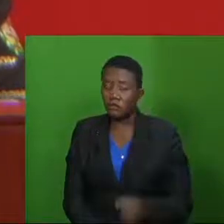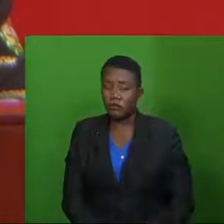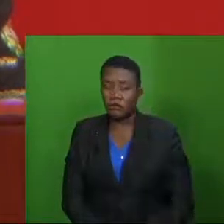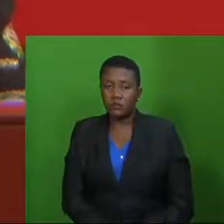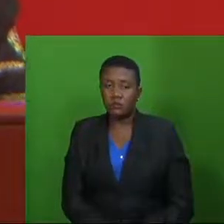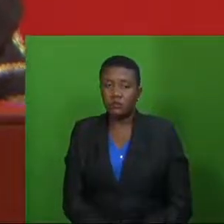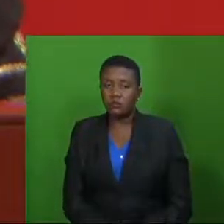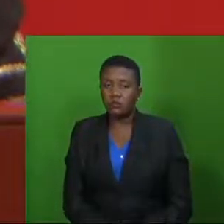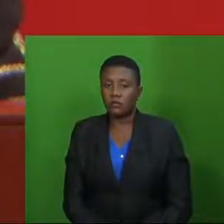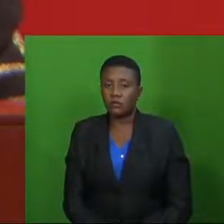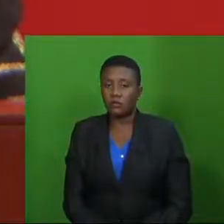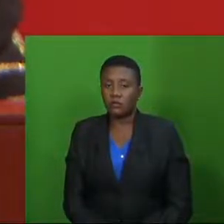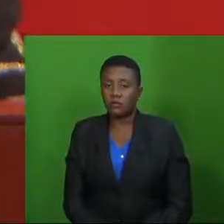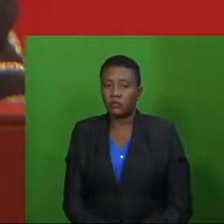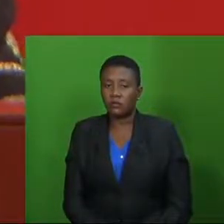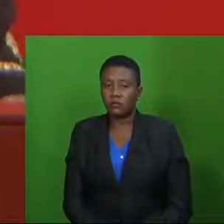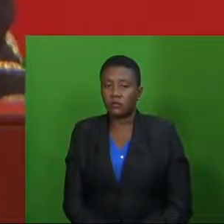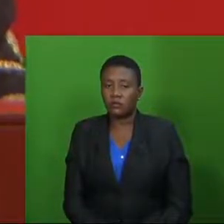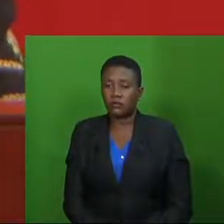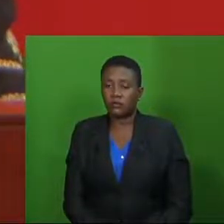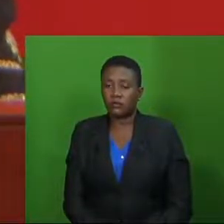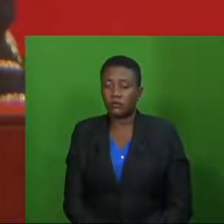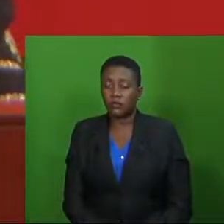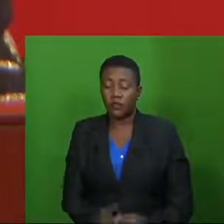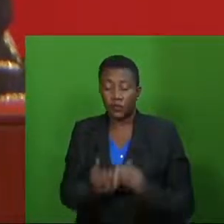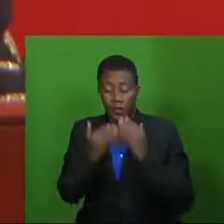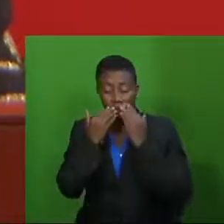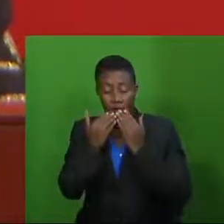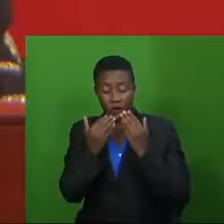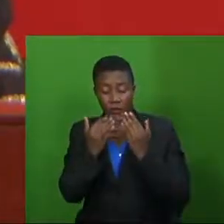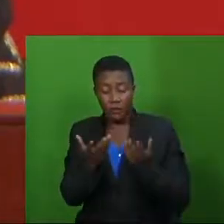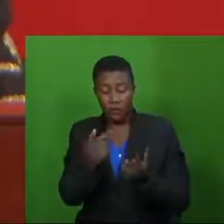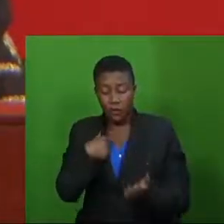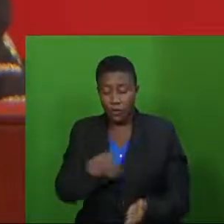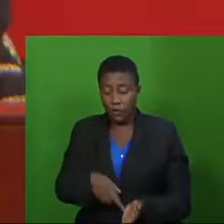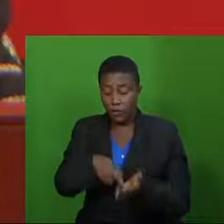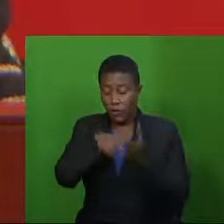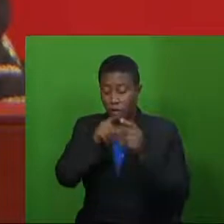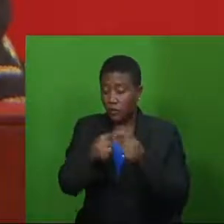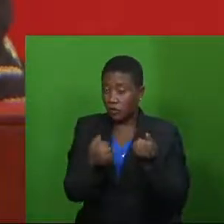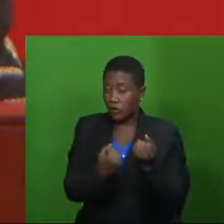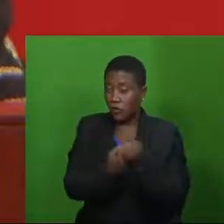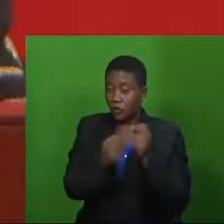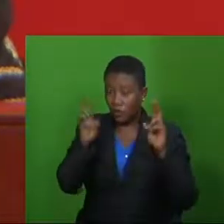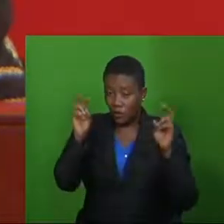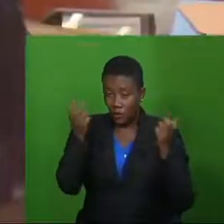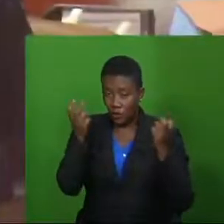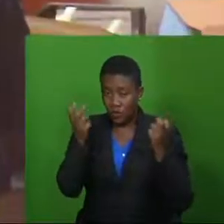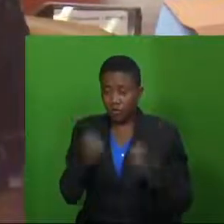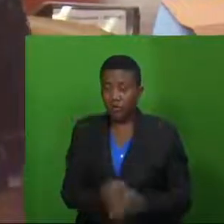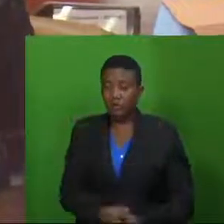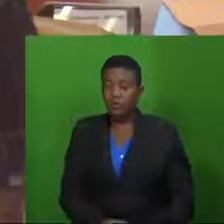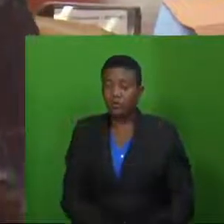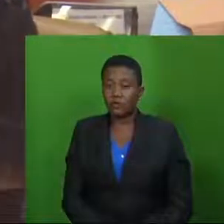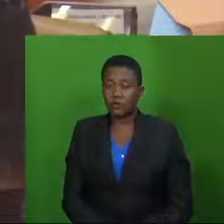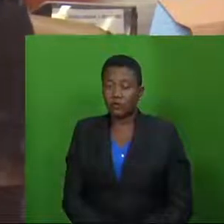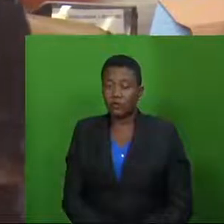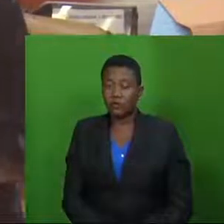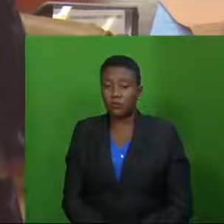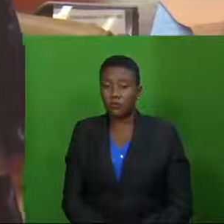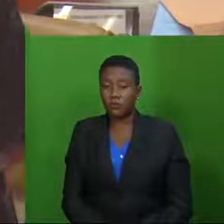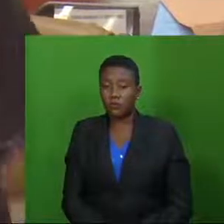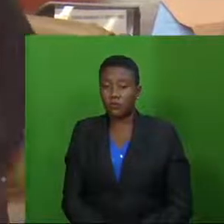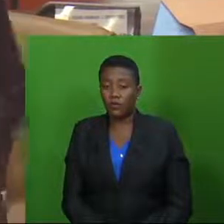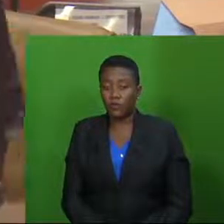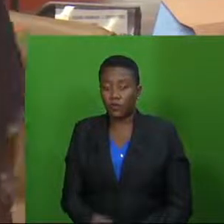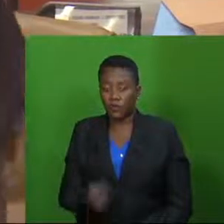Yes, Deputy Whip. Thank you, Honorable Speaker. I write to second the motion. And in seconding it, Mr. Speaker, I